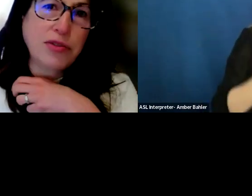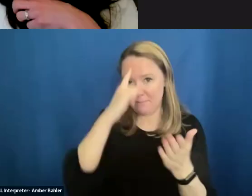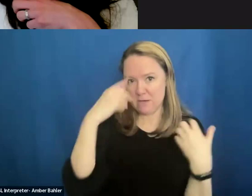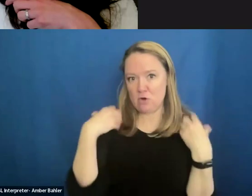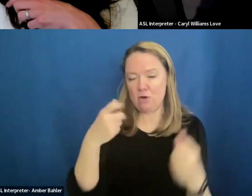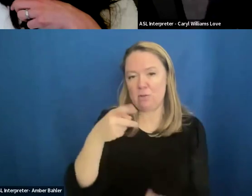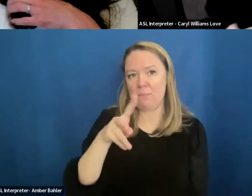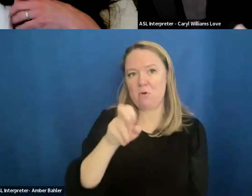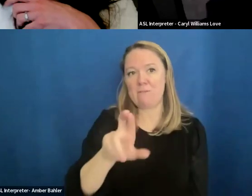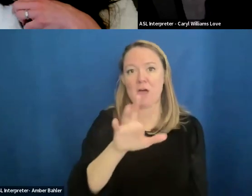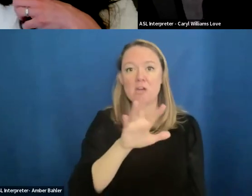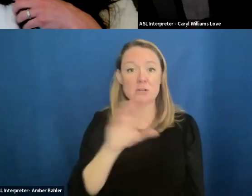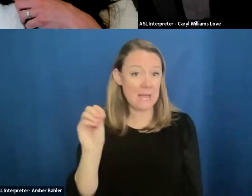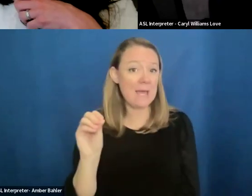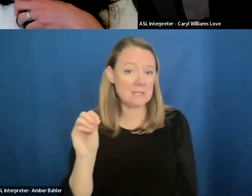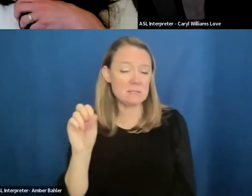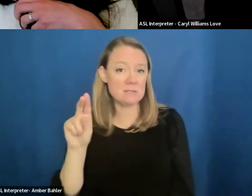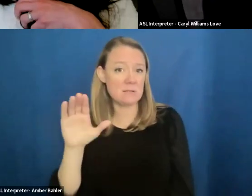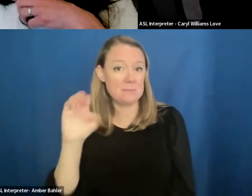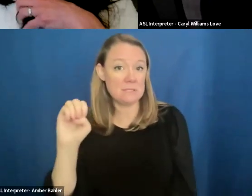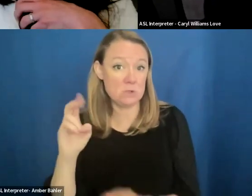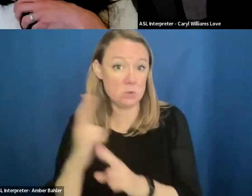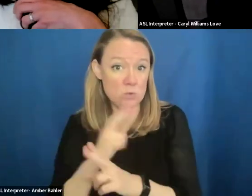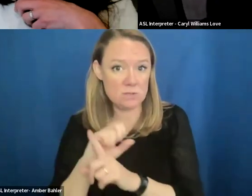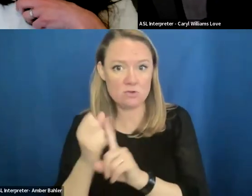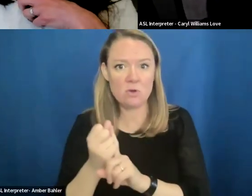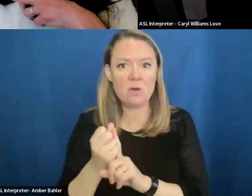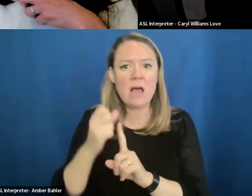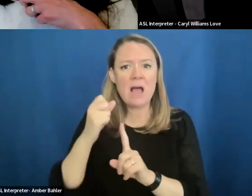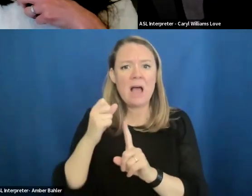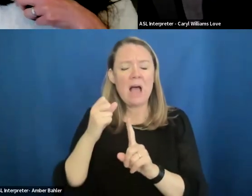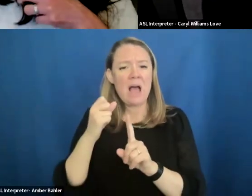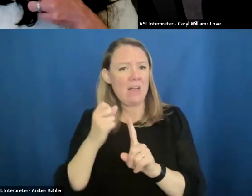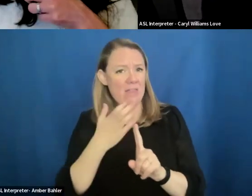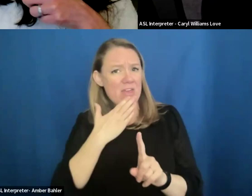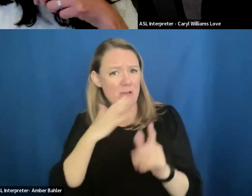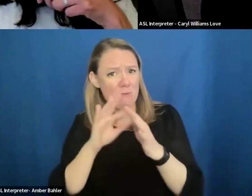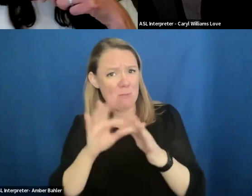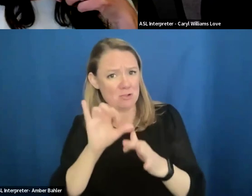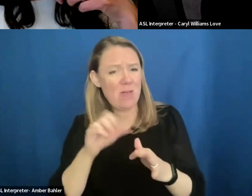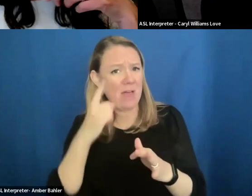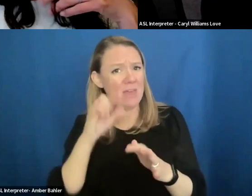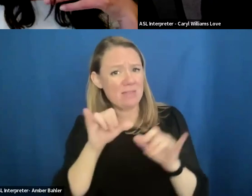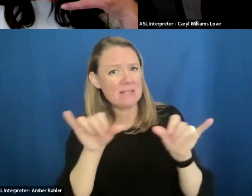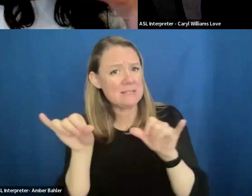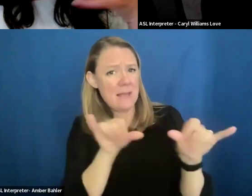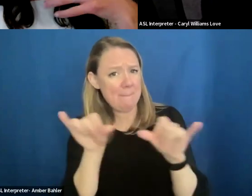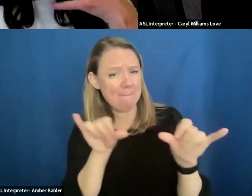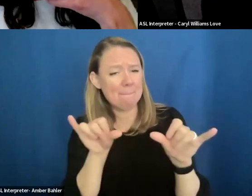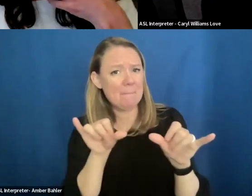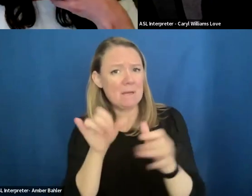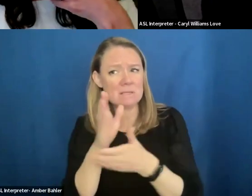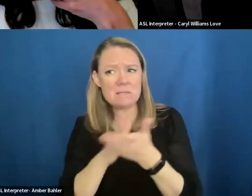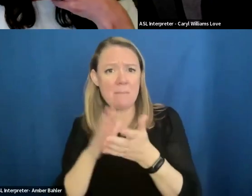Thanks so much for raising that. And that certainly, I think, echoes some of what we heard in the panel discussion today about competency. So